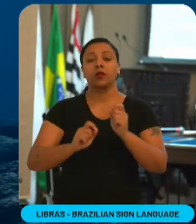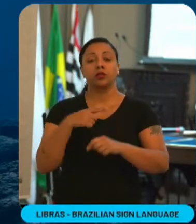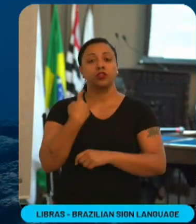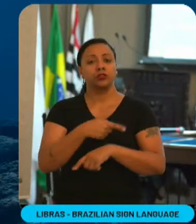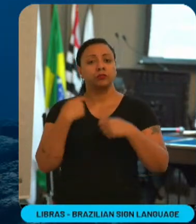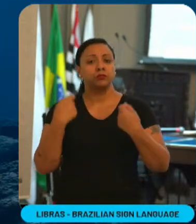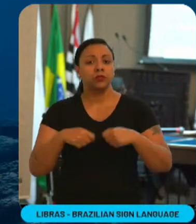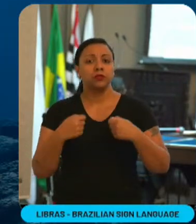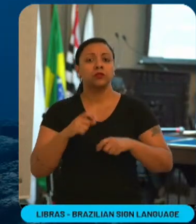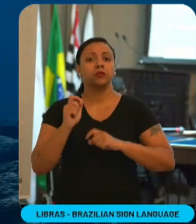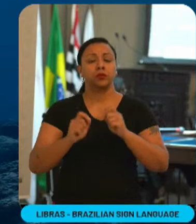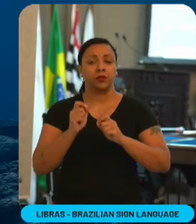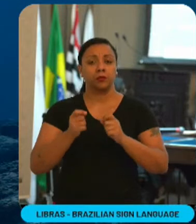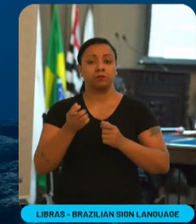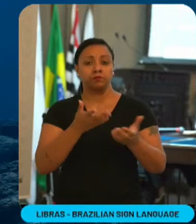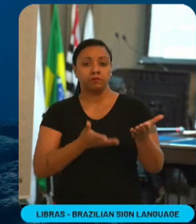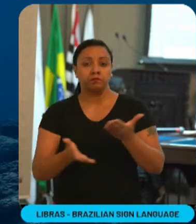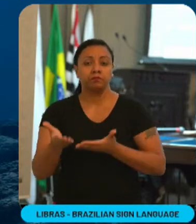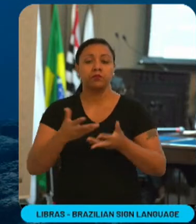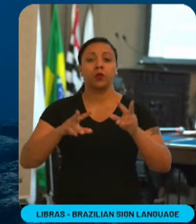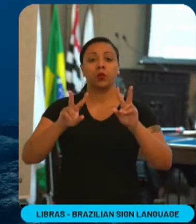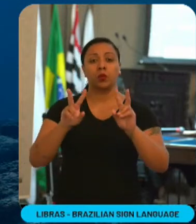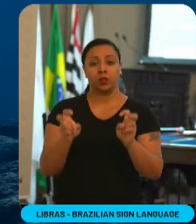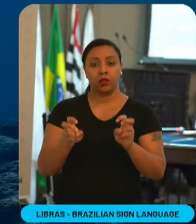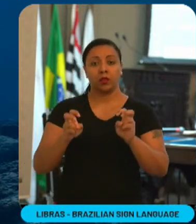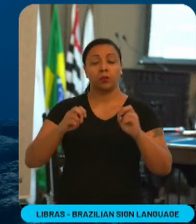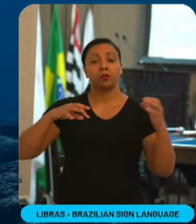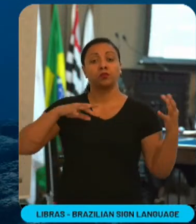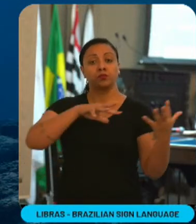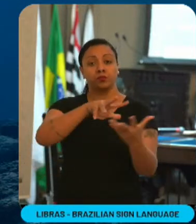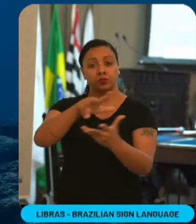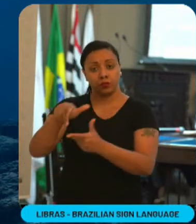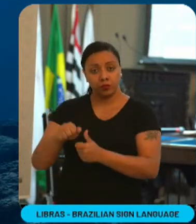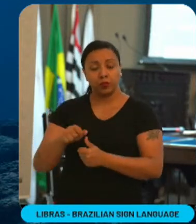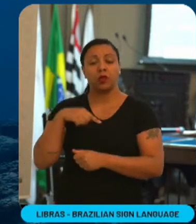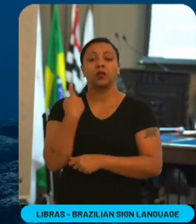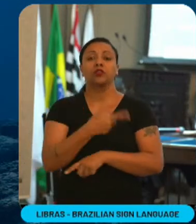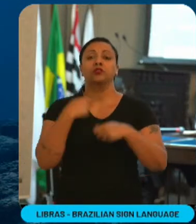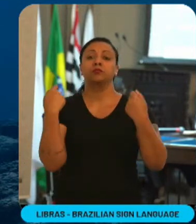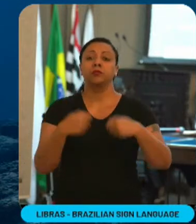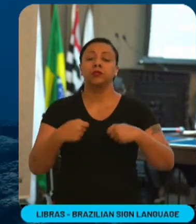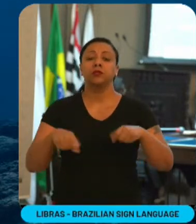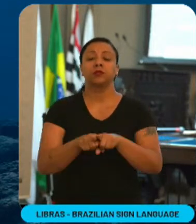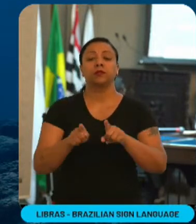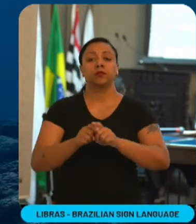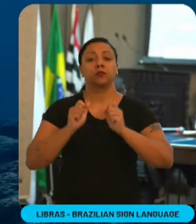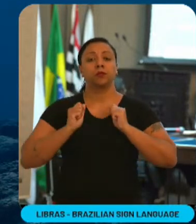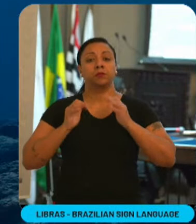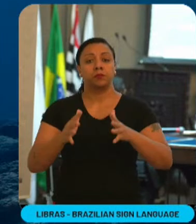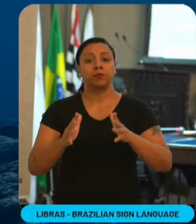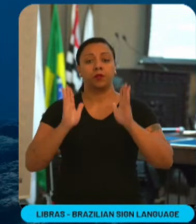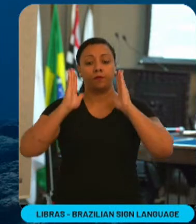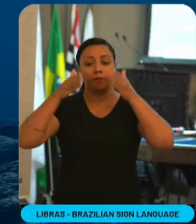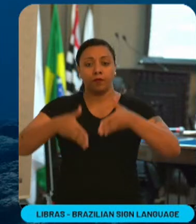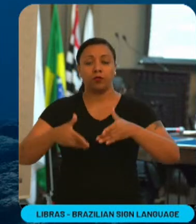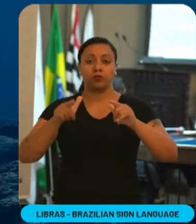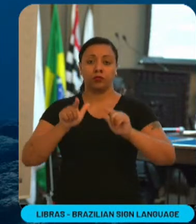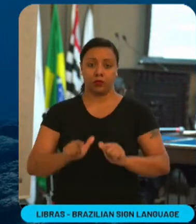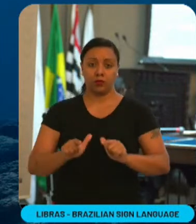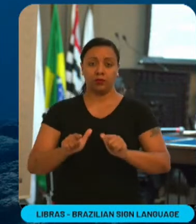Eduardo said, although we are dealing with a global topic, we have to act